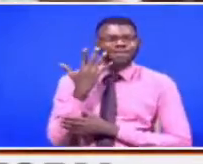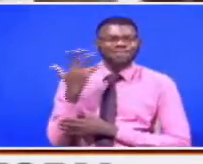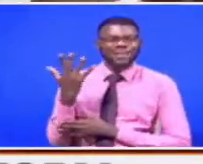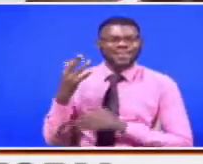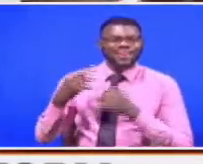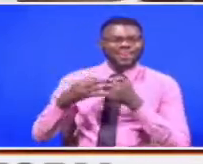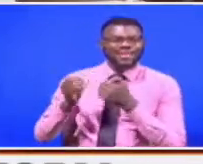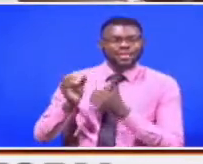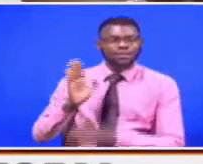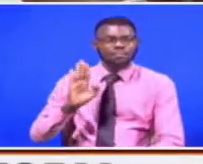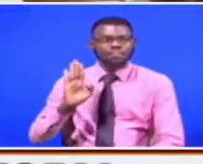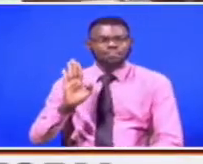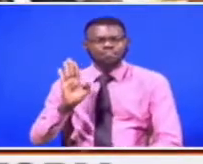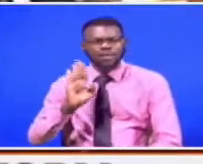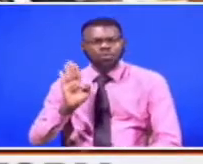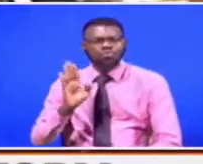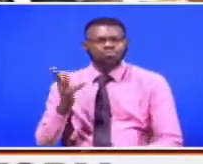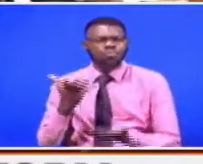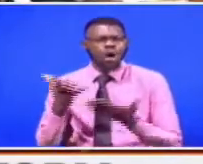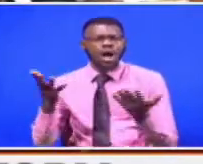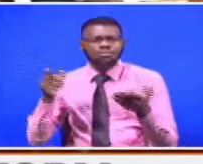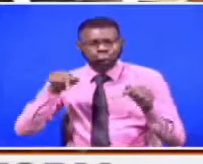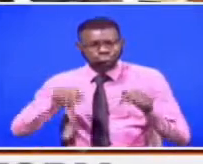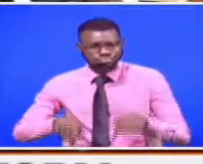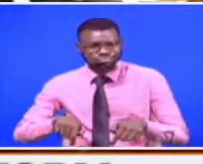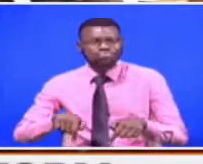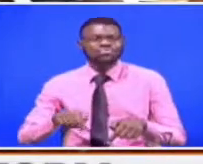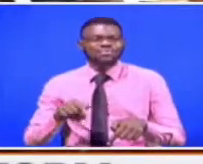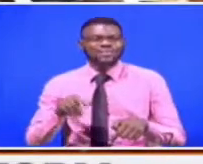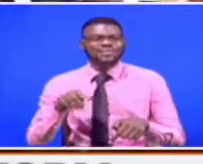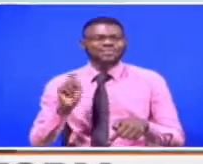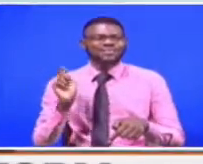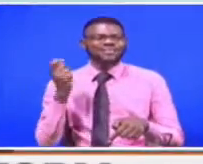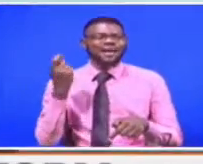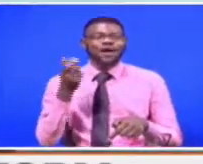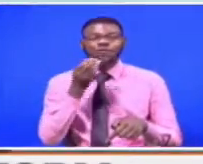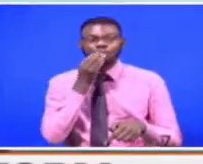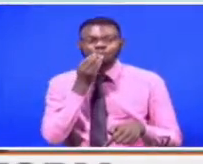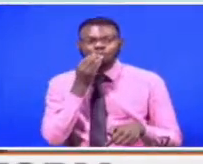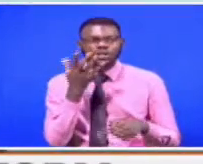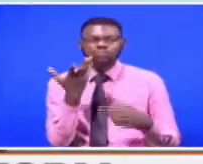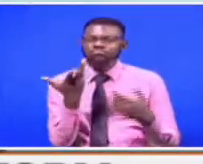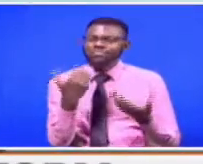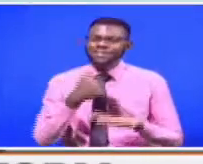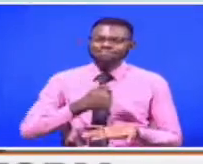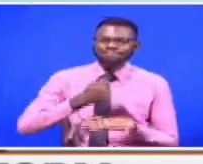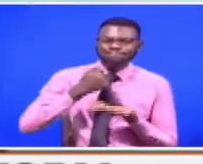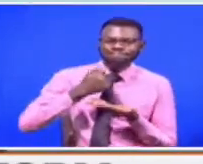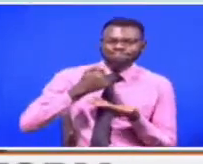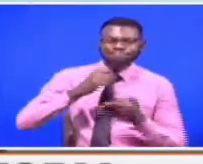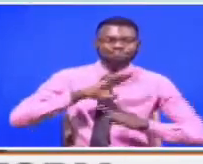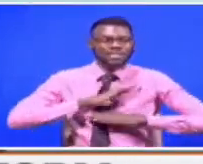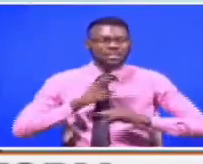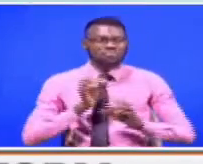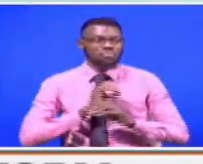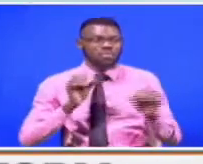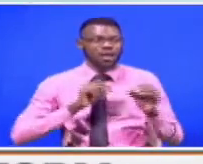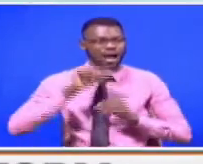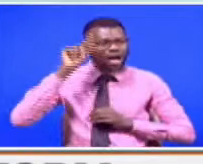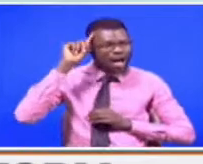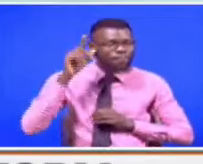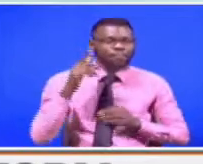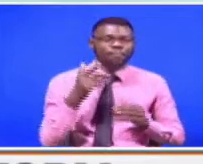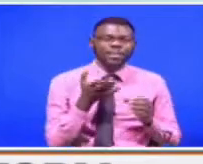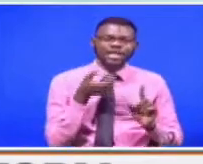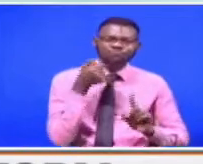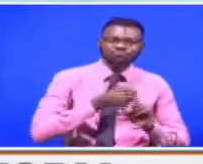billion shillings from the domestic market to fill budget deficit. It's a move we'd expect as the government pushes to bring in